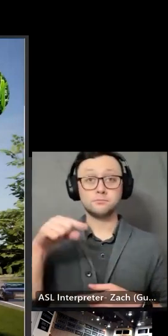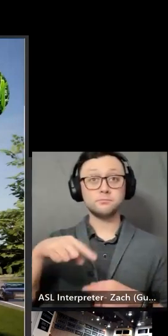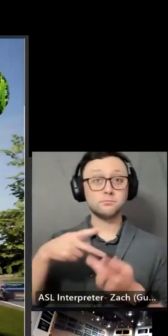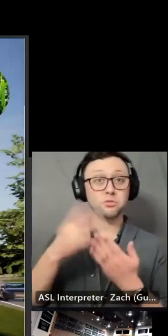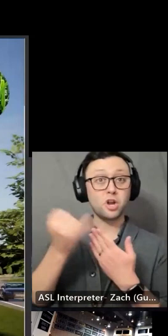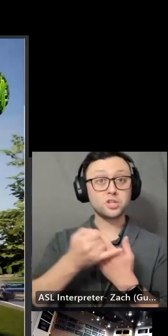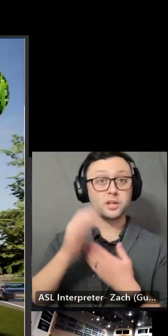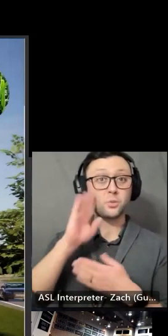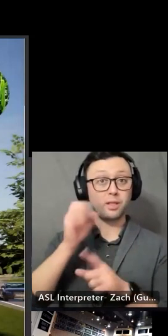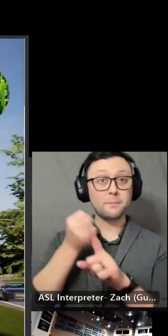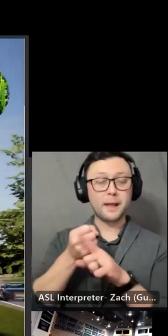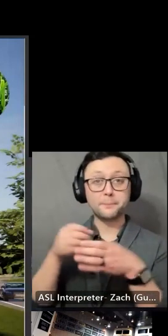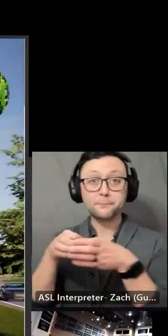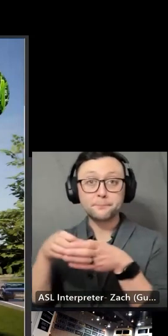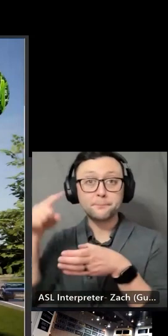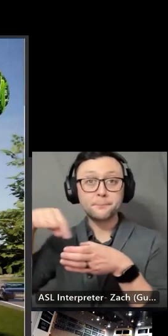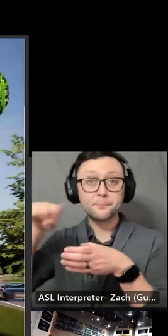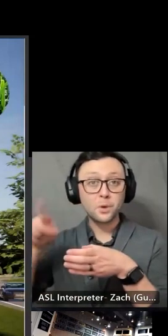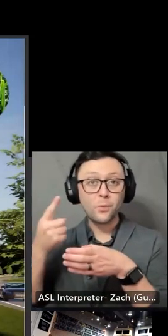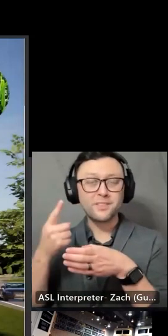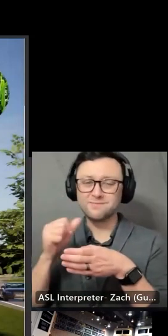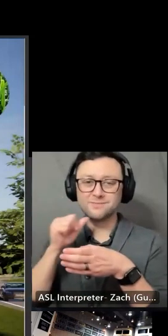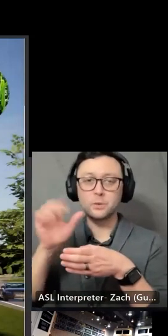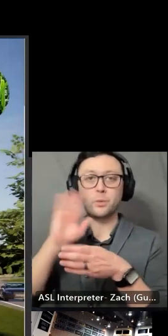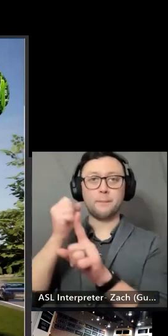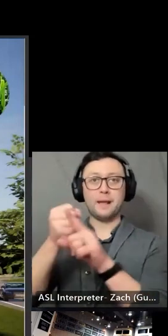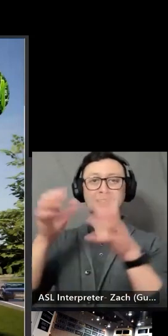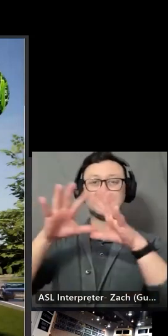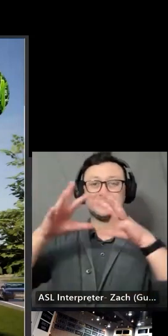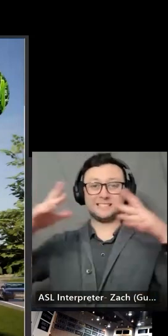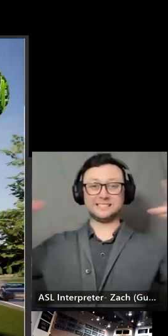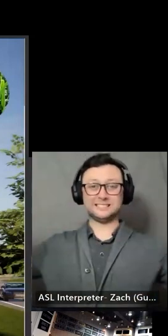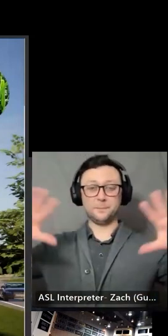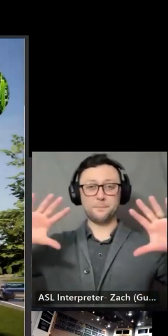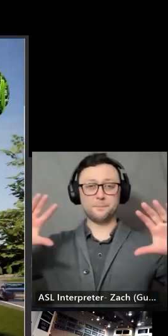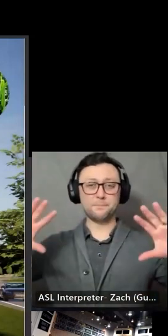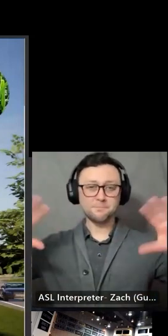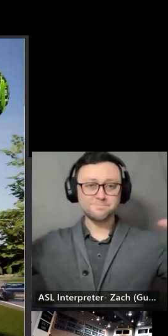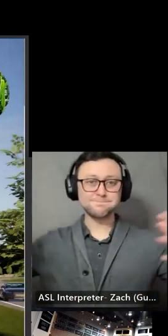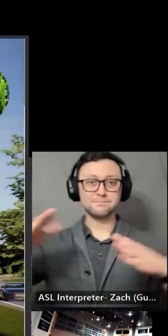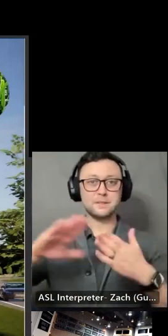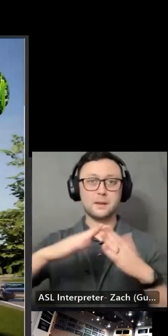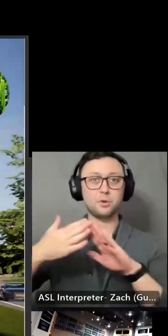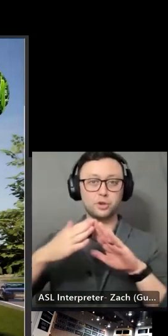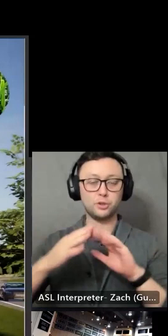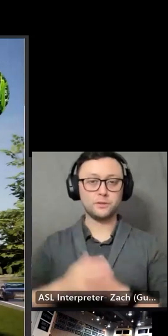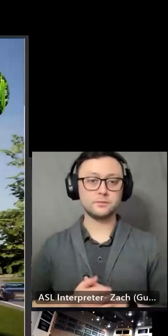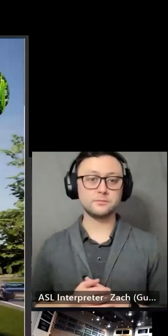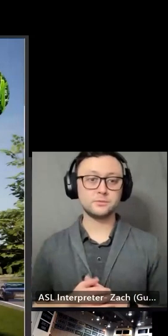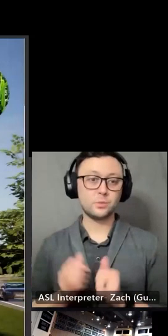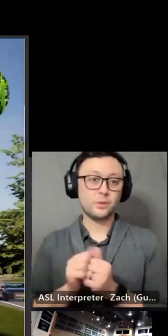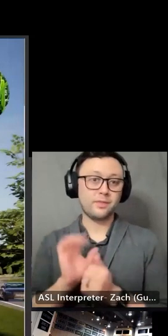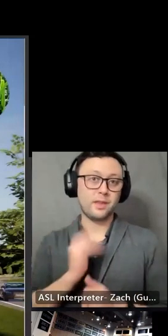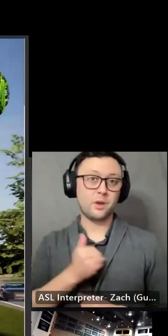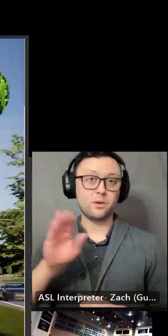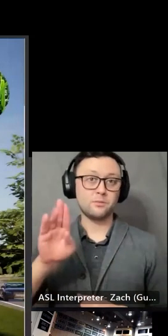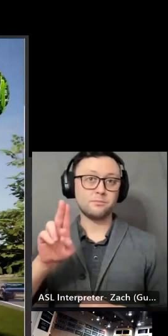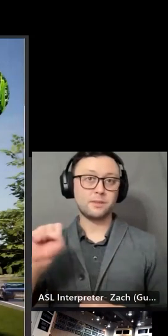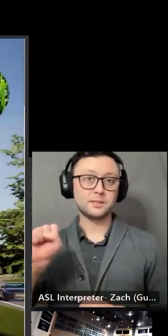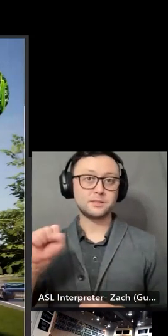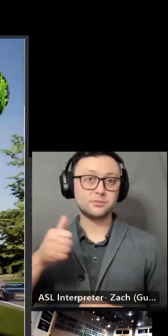of folks in a lot of different neighborhoods, with especially, you know, our bus routes. And so I